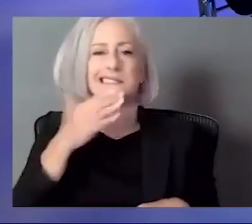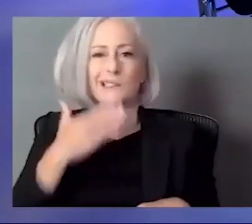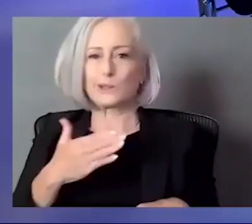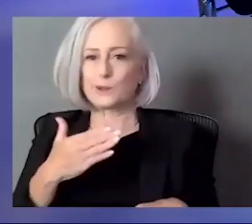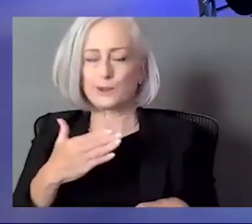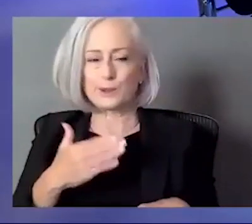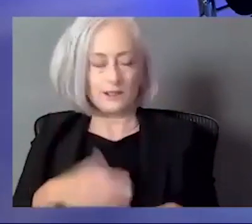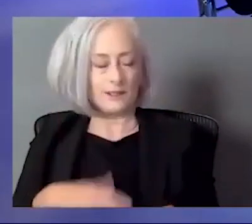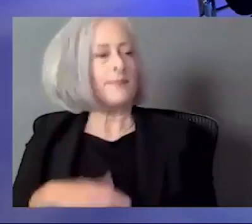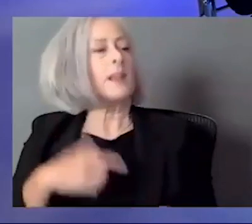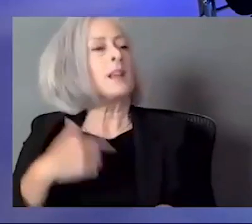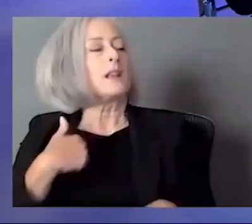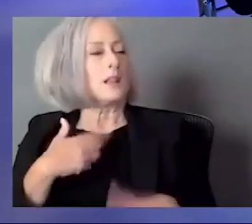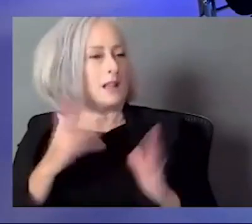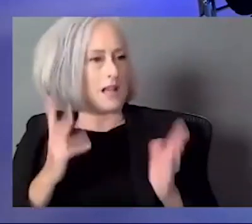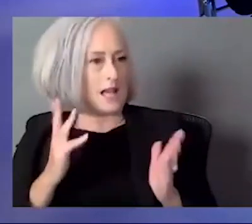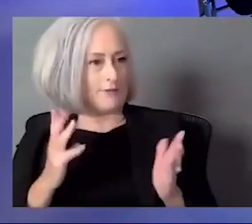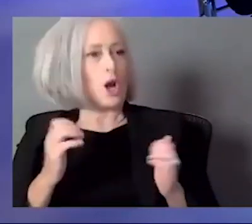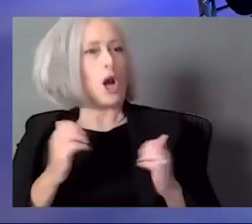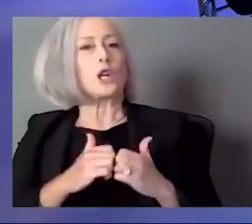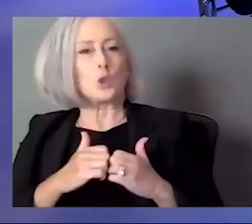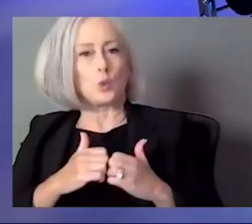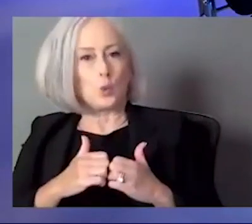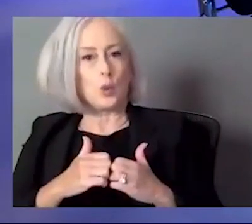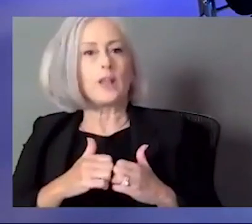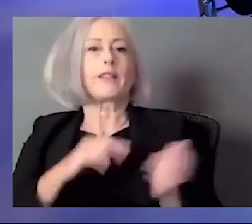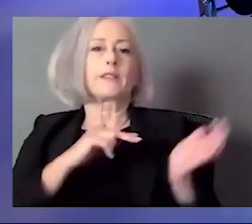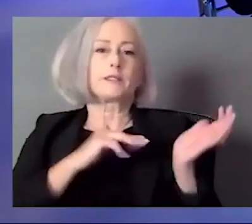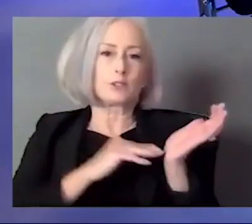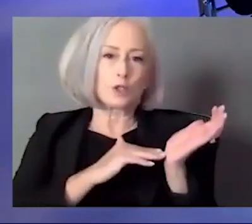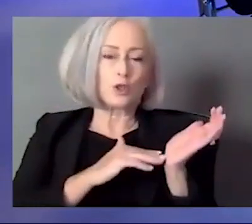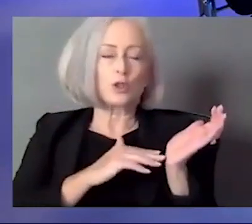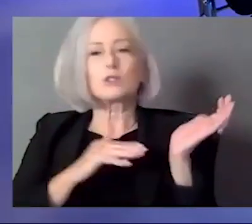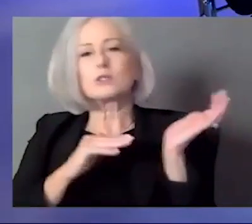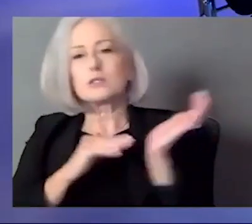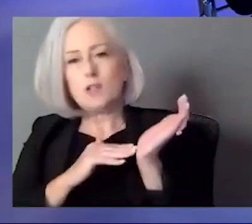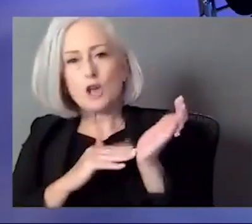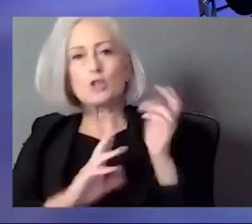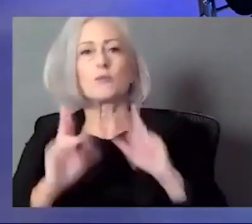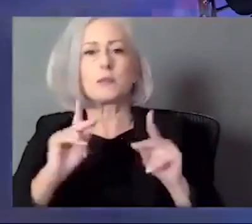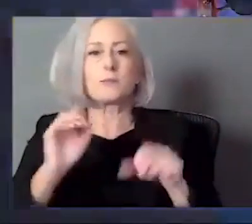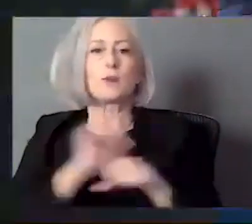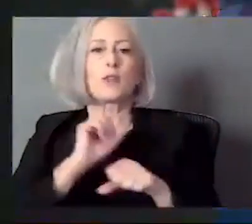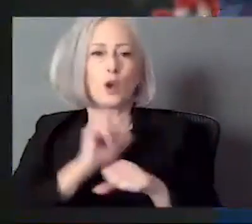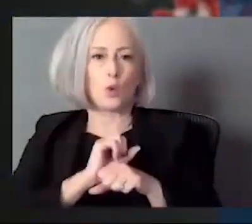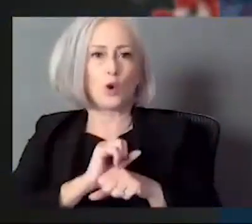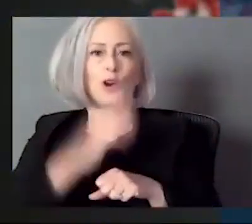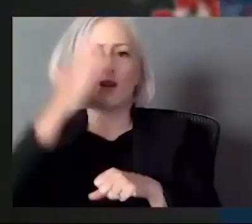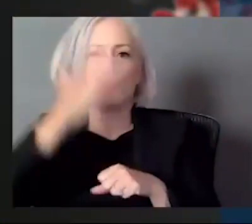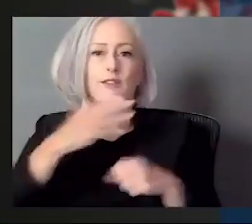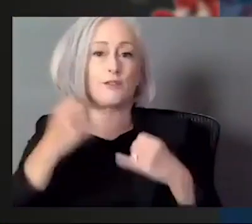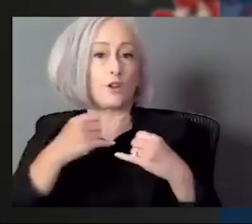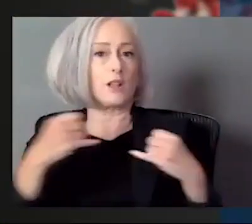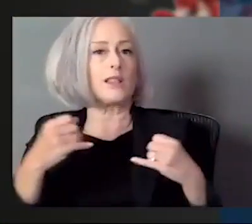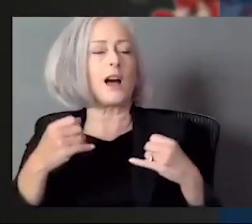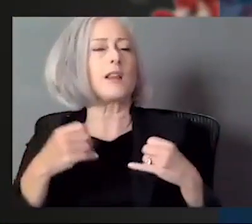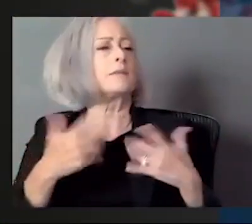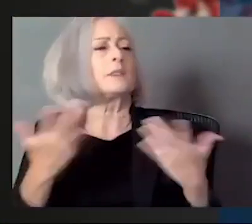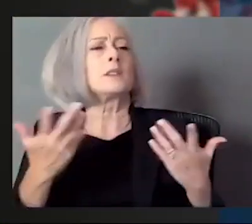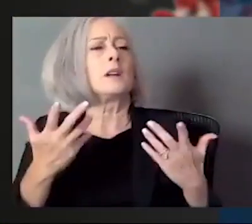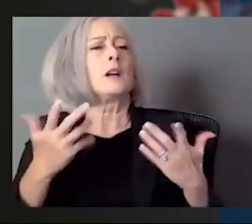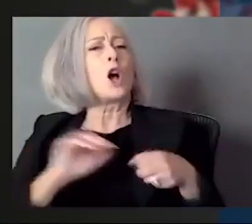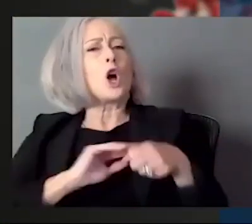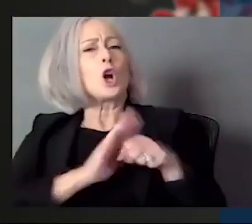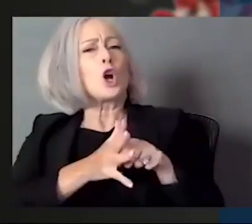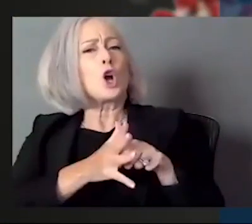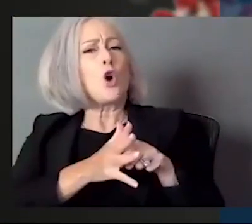lot of frontline workers and doctors and nurses throughout the pandemic, and a question I ask a lot is, where does this rank? Where does COVID rank, this